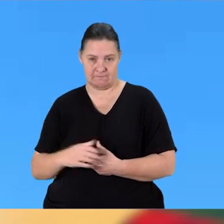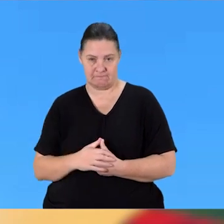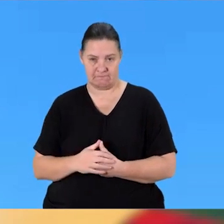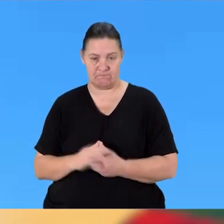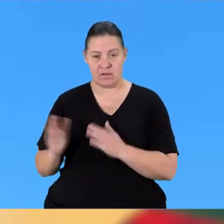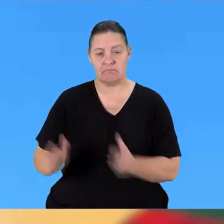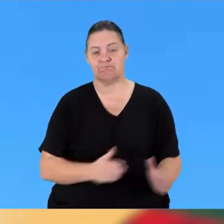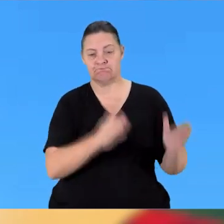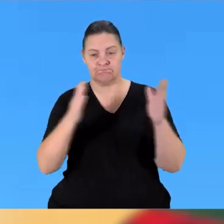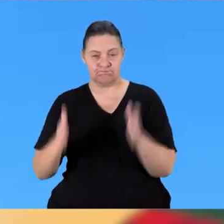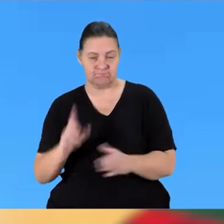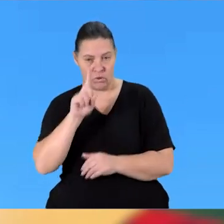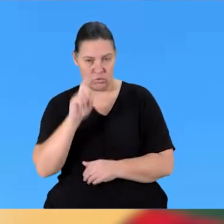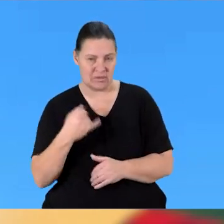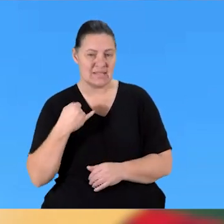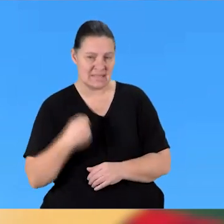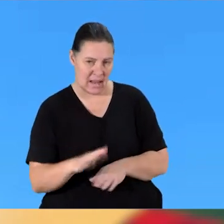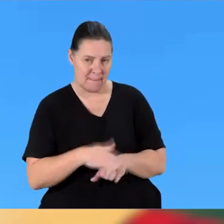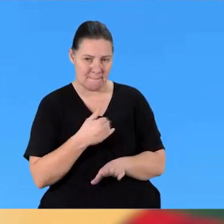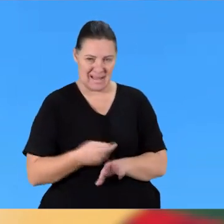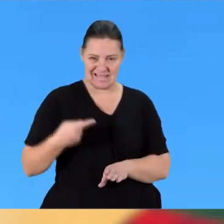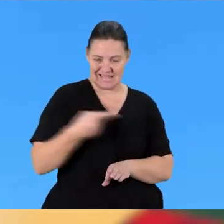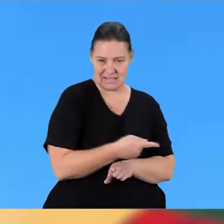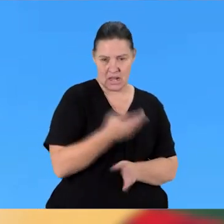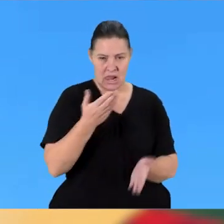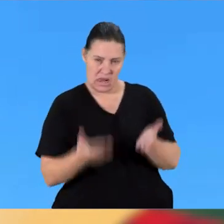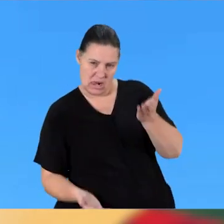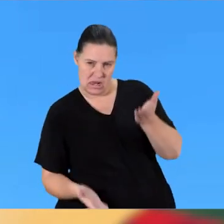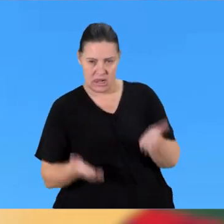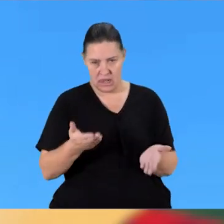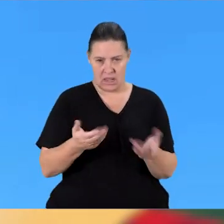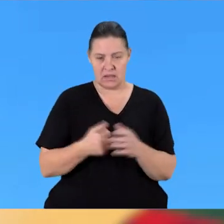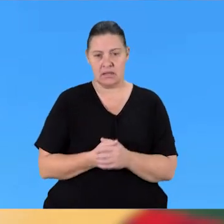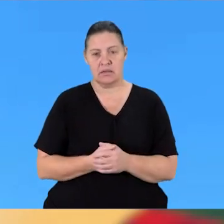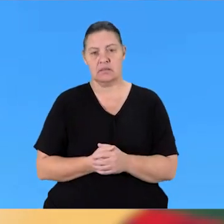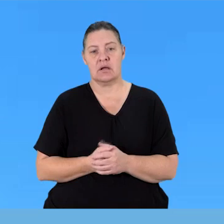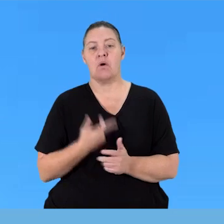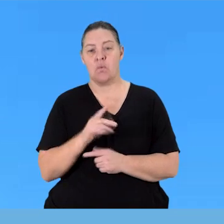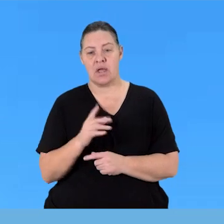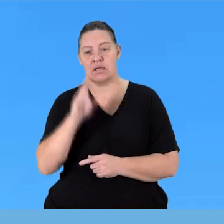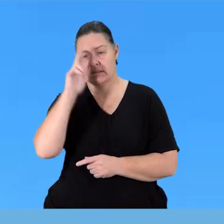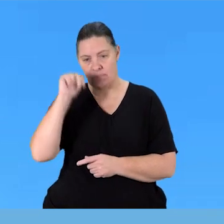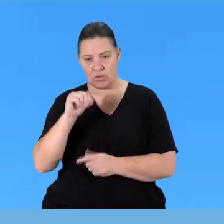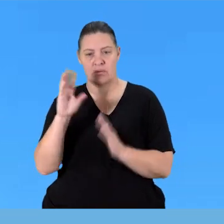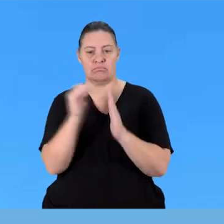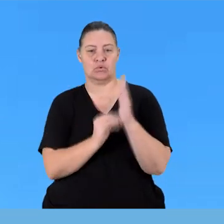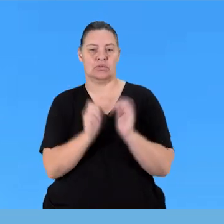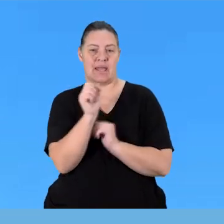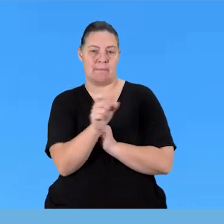Our next question, still based on this unbalanced chemical reaction, we are supposed to fill in the